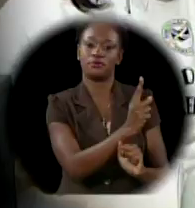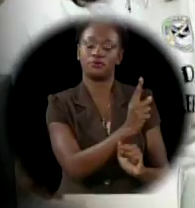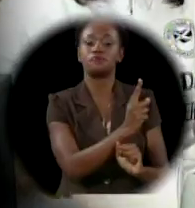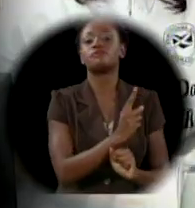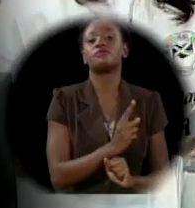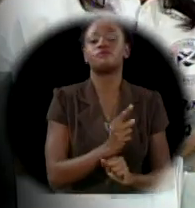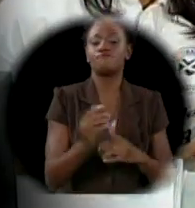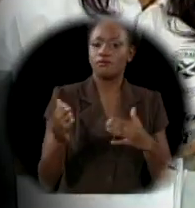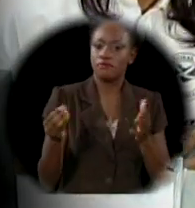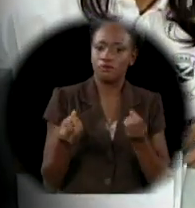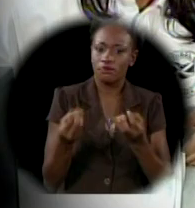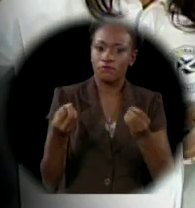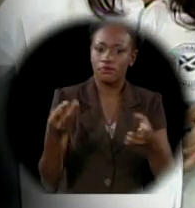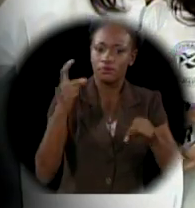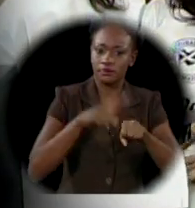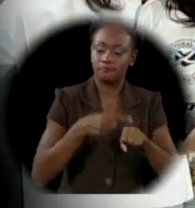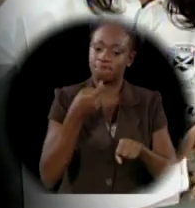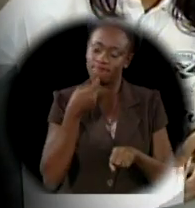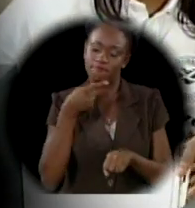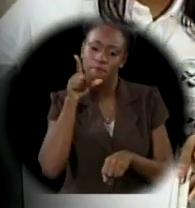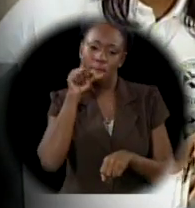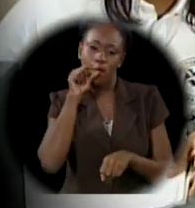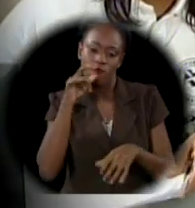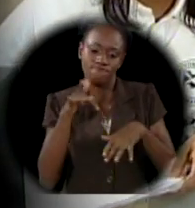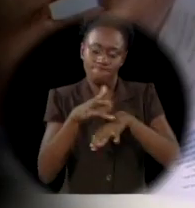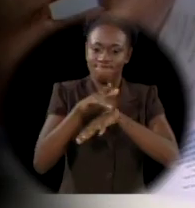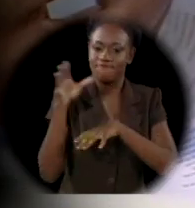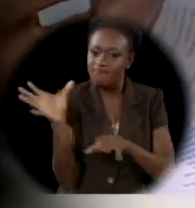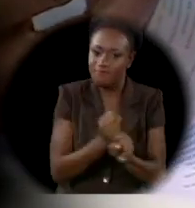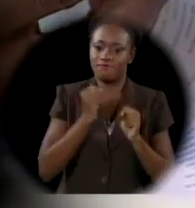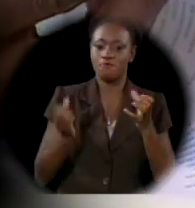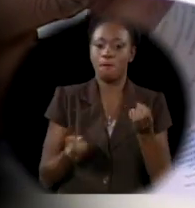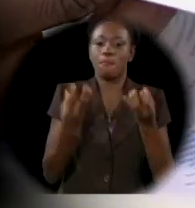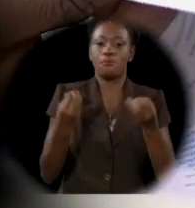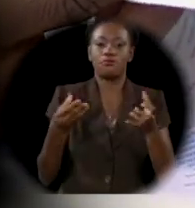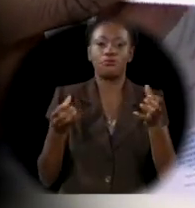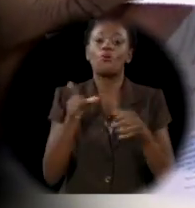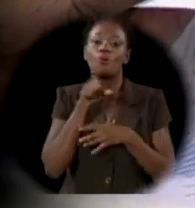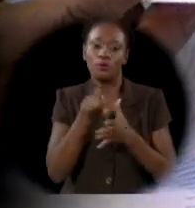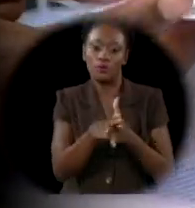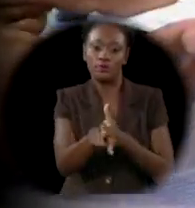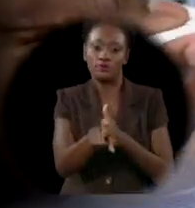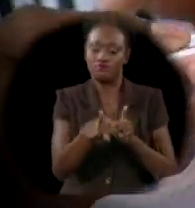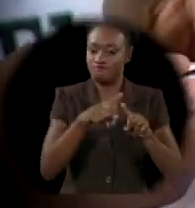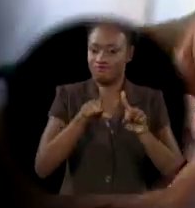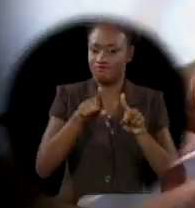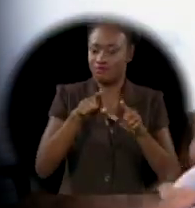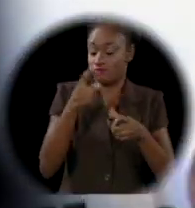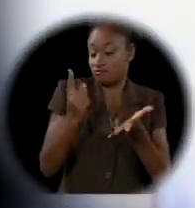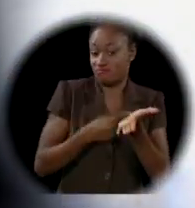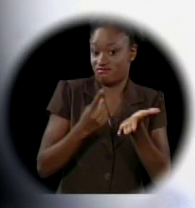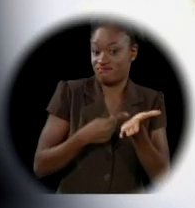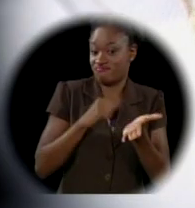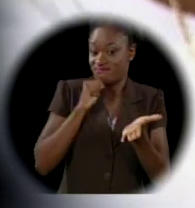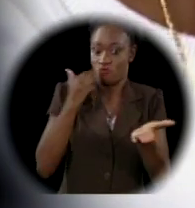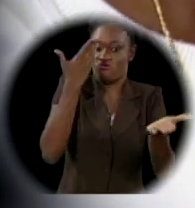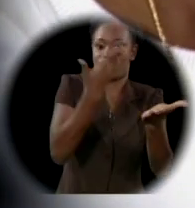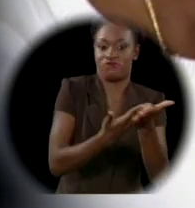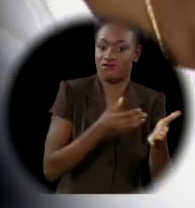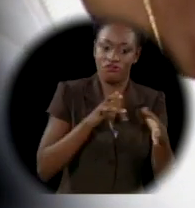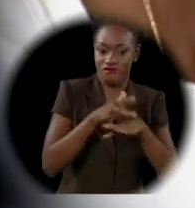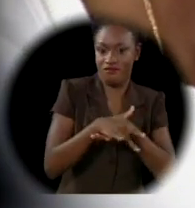booth. It is often said that the early bird catches the most worms, but sometimes being not so early works in your